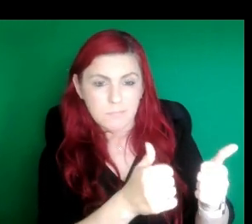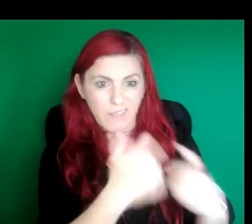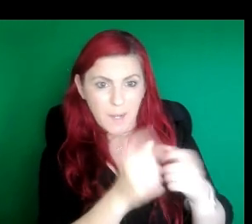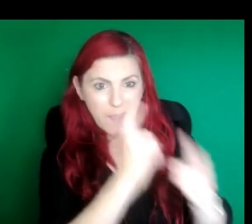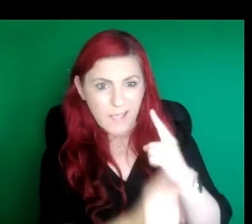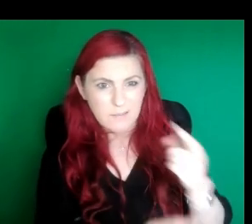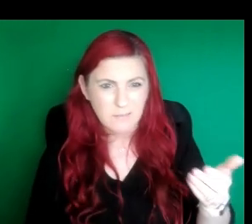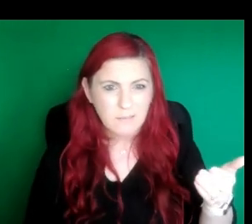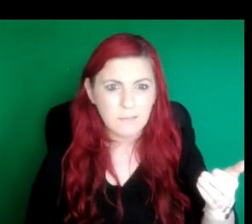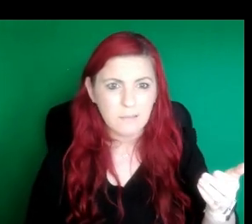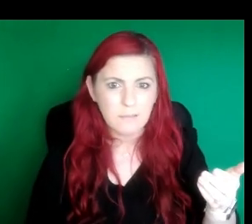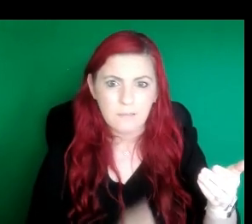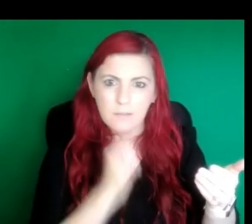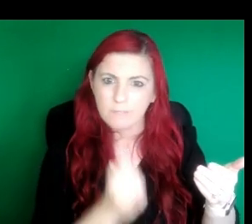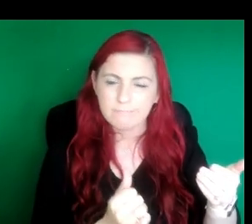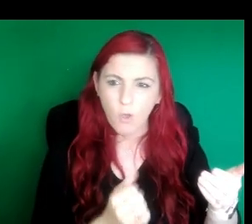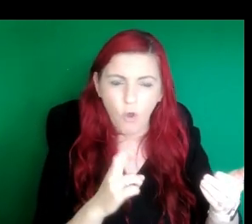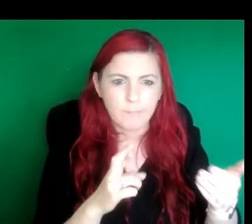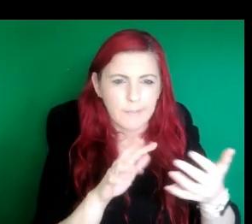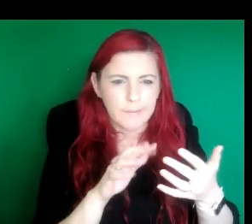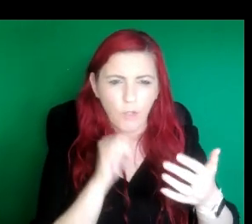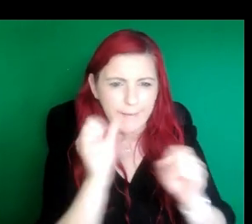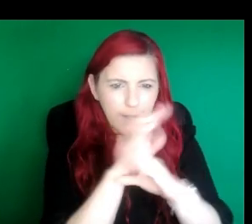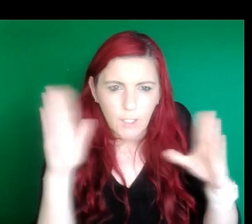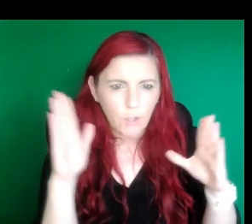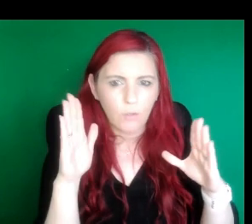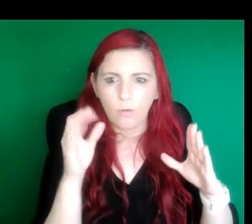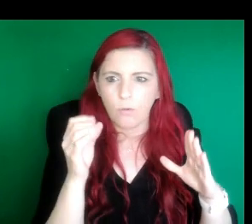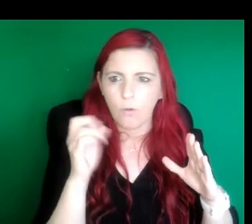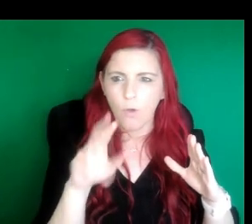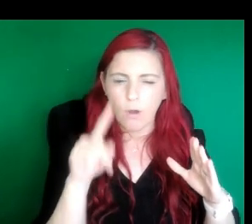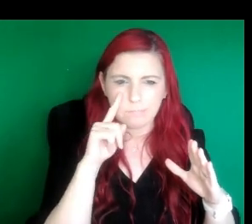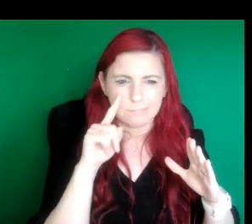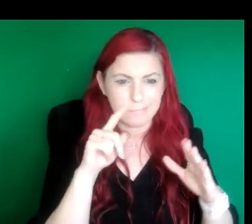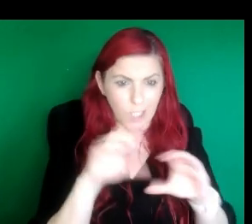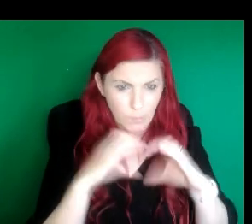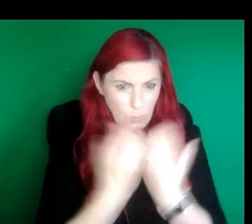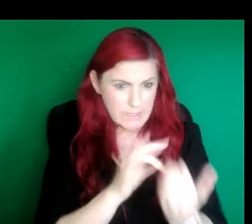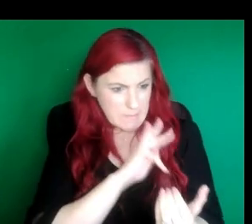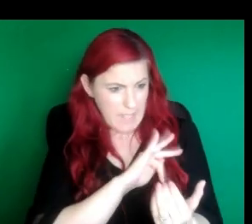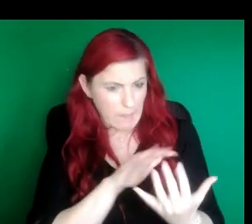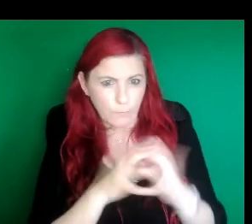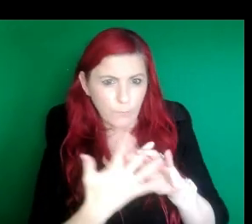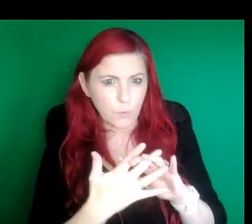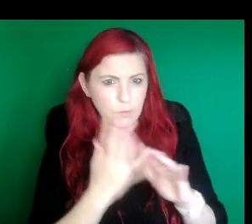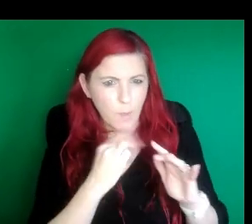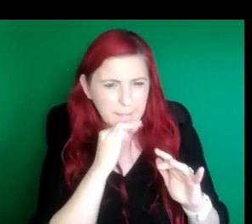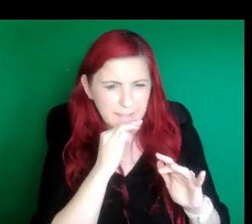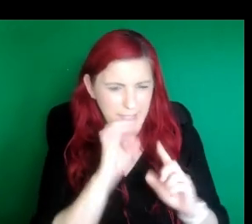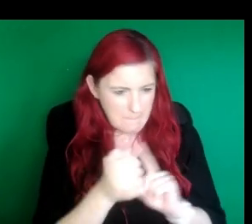and then it turned out not to be the case, or they were confused about the law, or they saw confusion in their community about what the law might be.